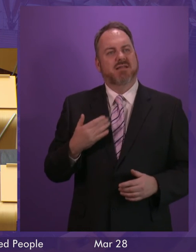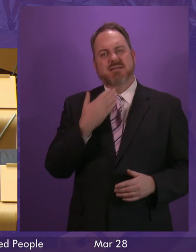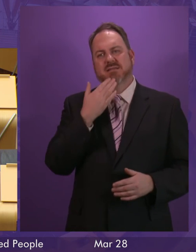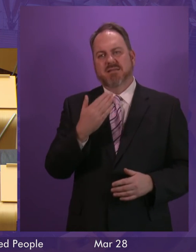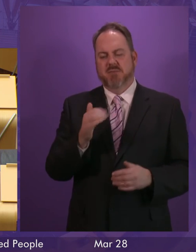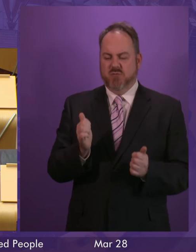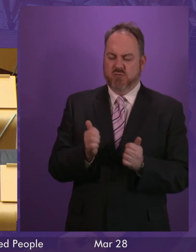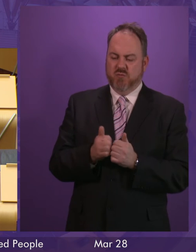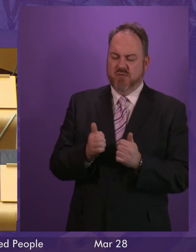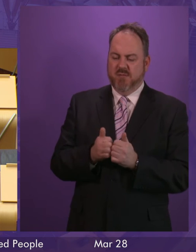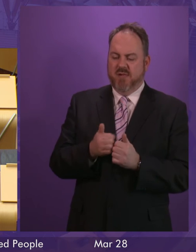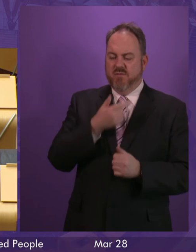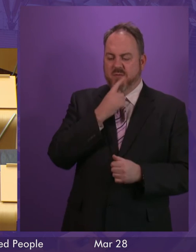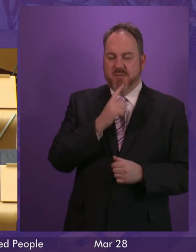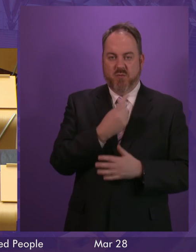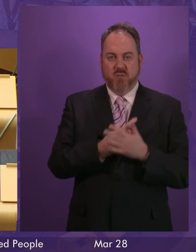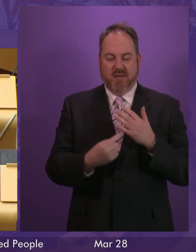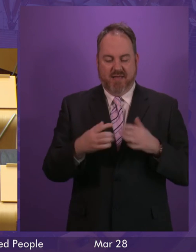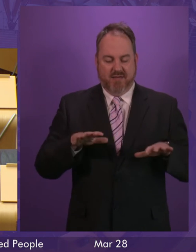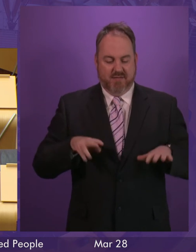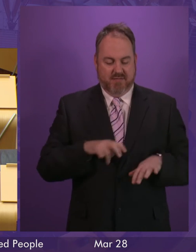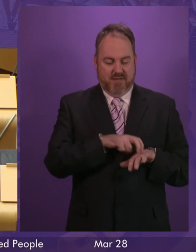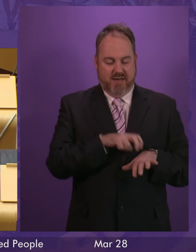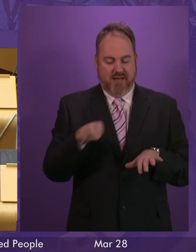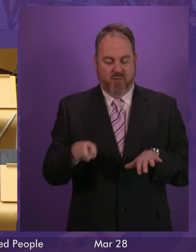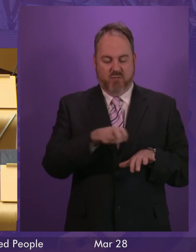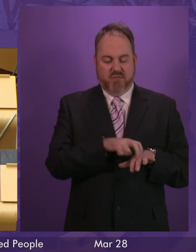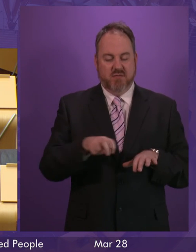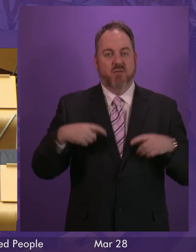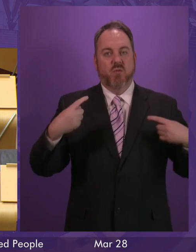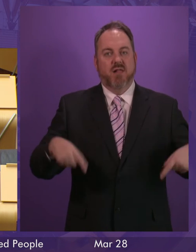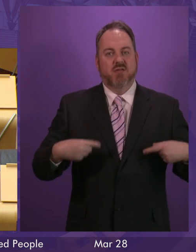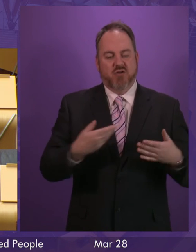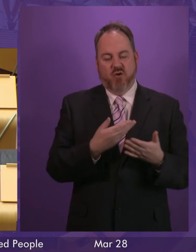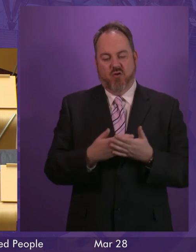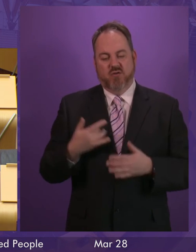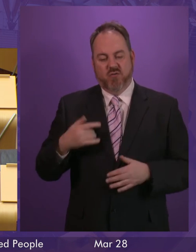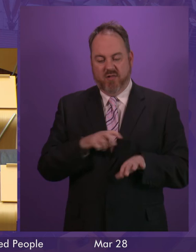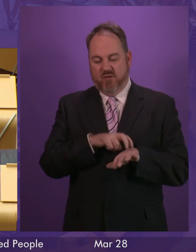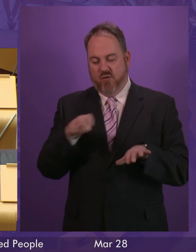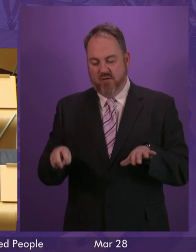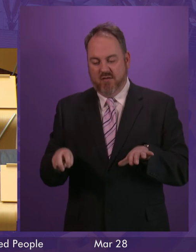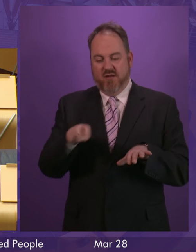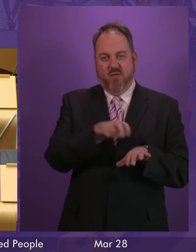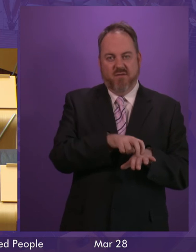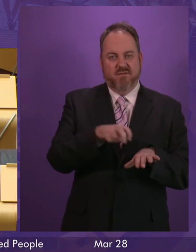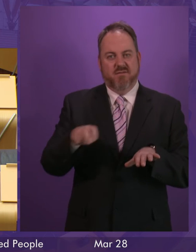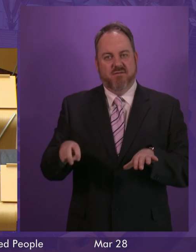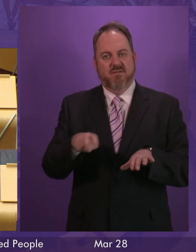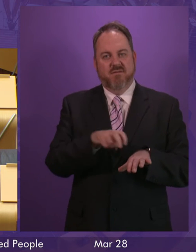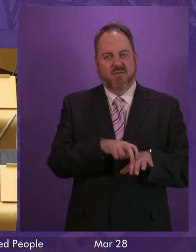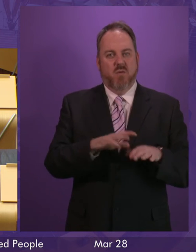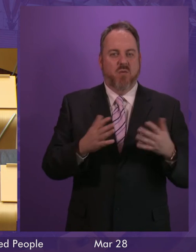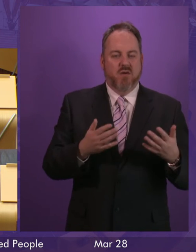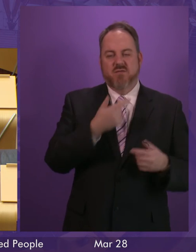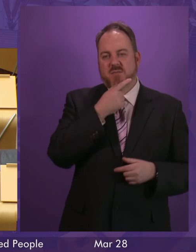those who are able to transfer themselves from their wheelchair to the toilet and back again. Or for those who can